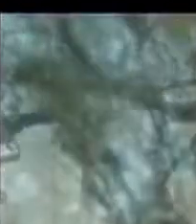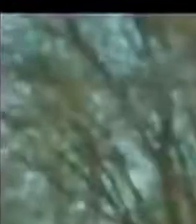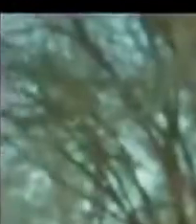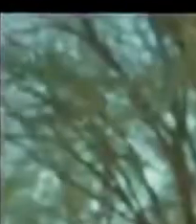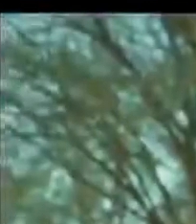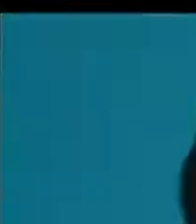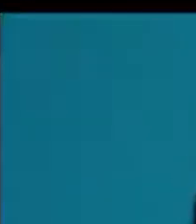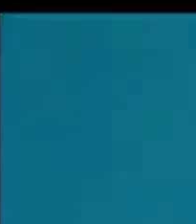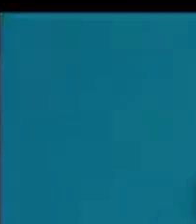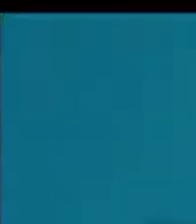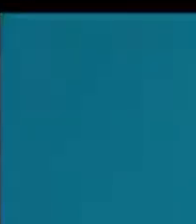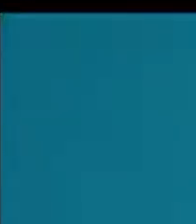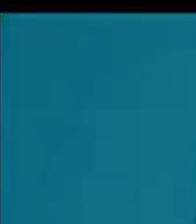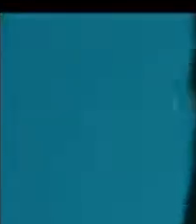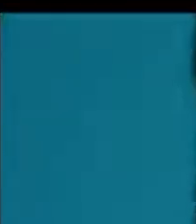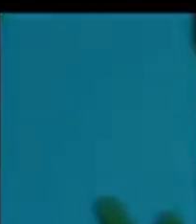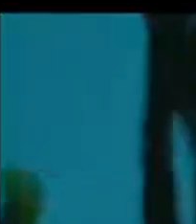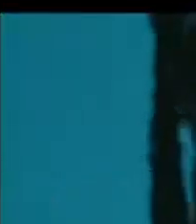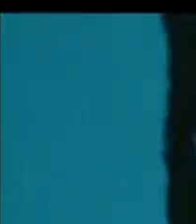and live.